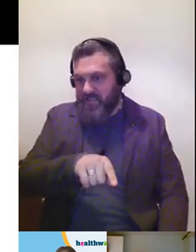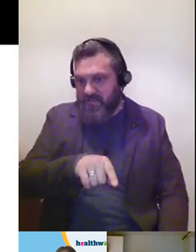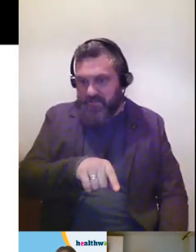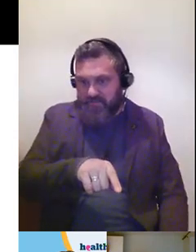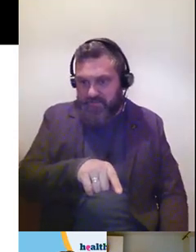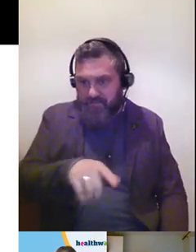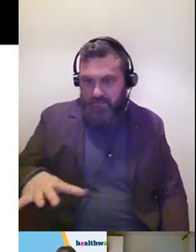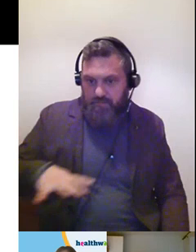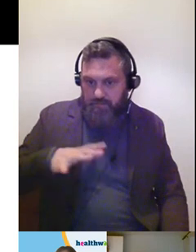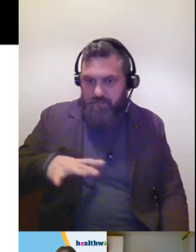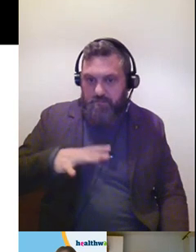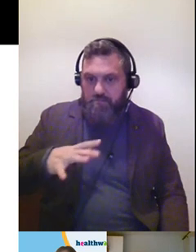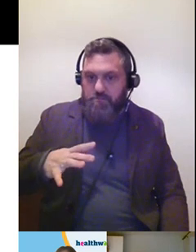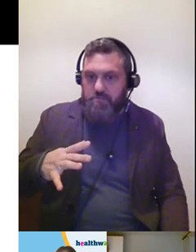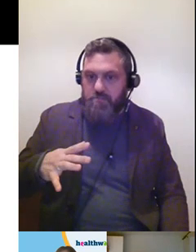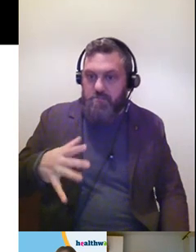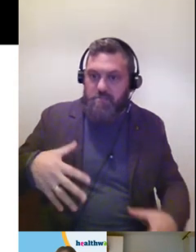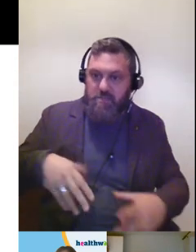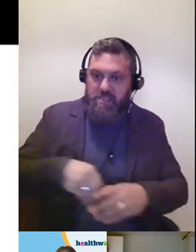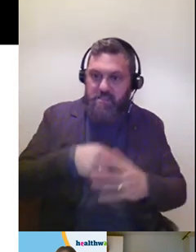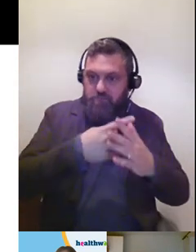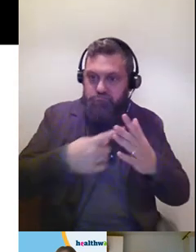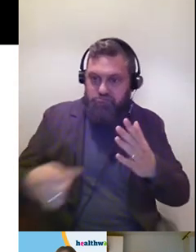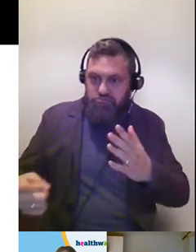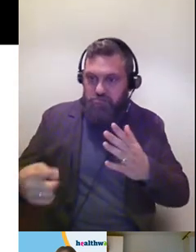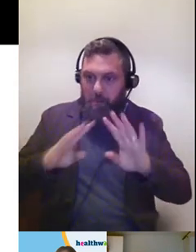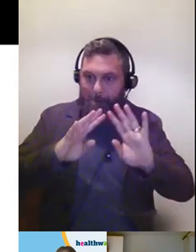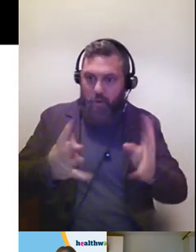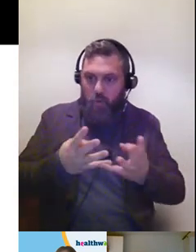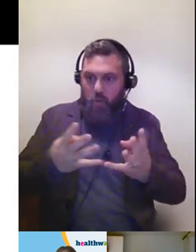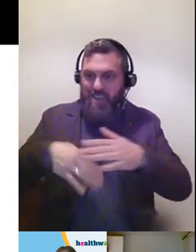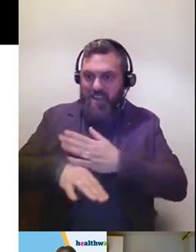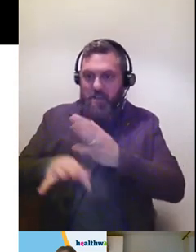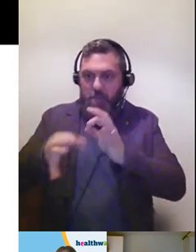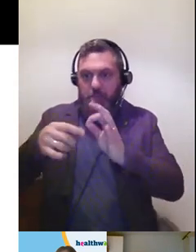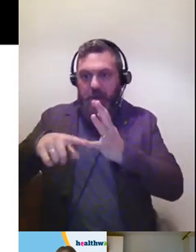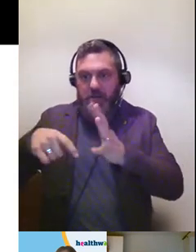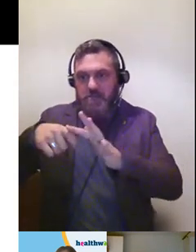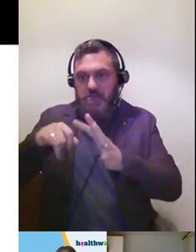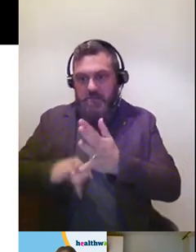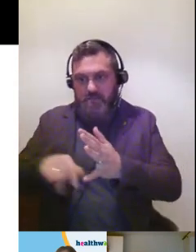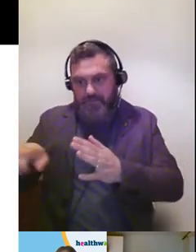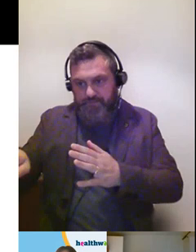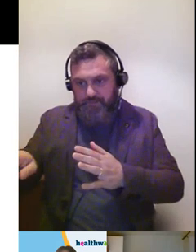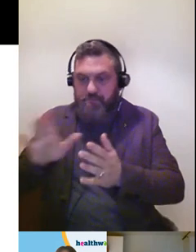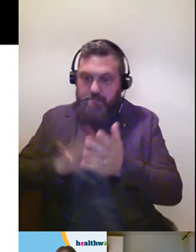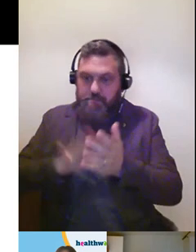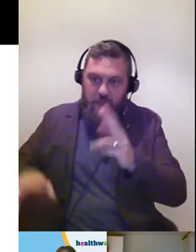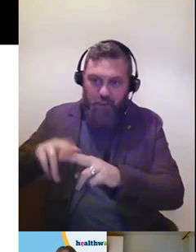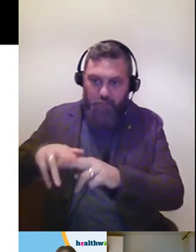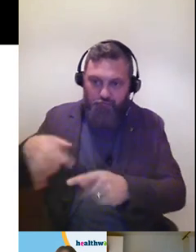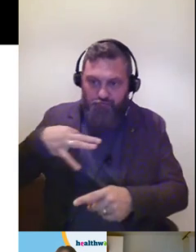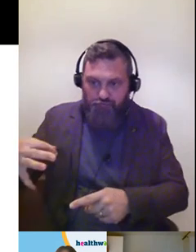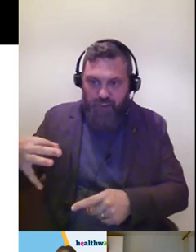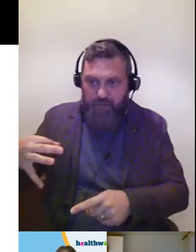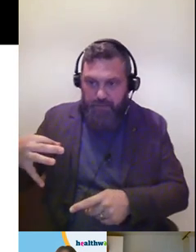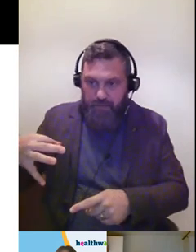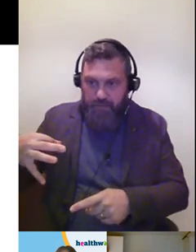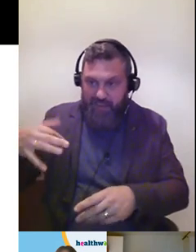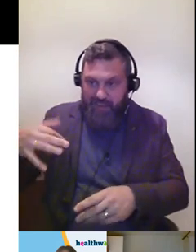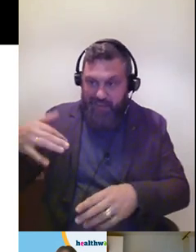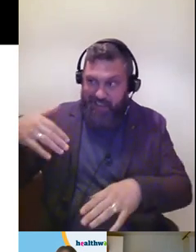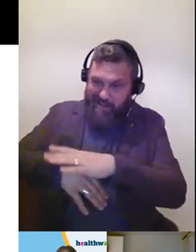I'm already on a number of boards in Buckinghamshire that involve, for example, parent representatives on in